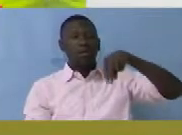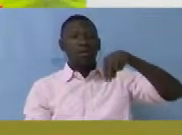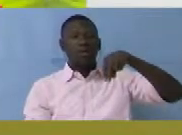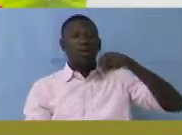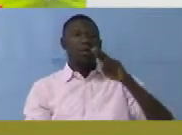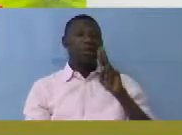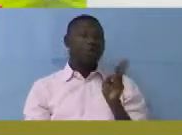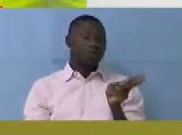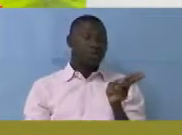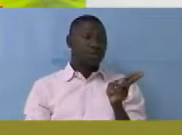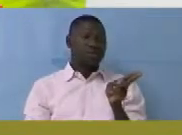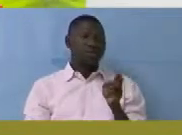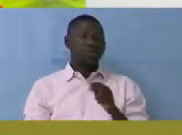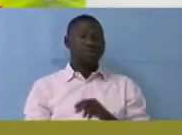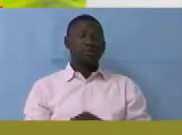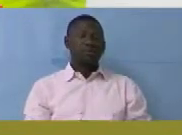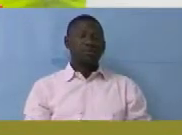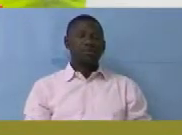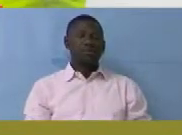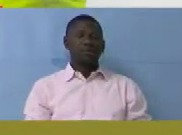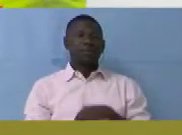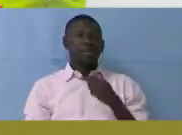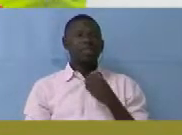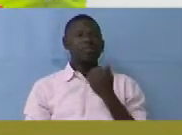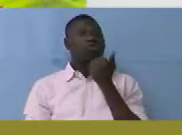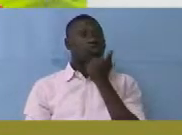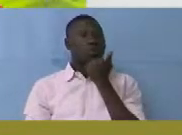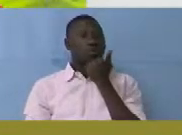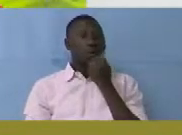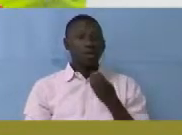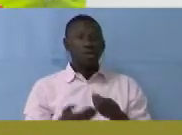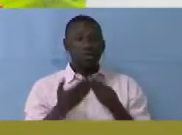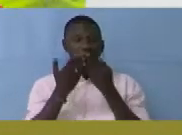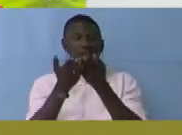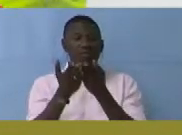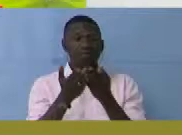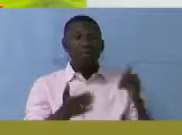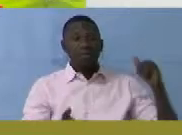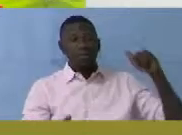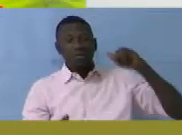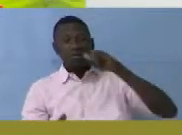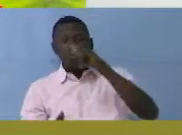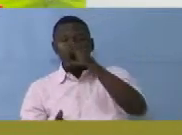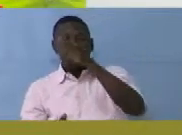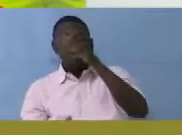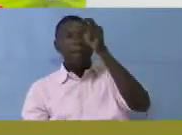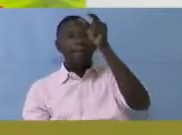the QNH that is the figure you give to the pilot,